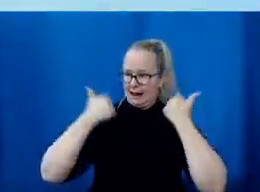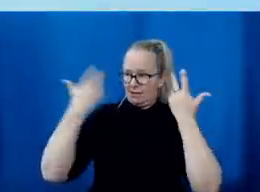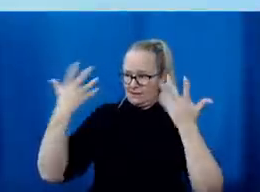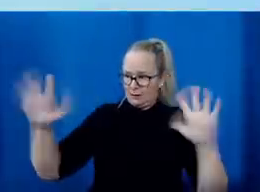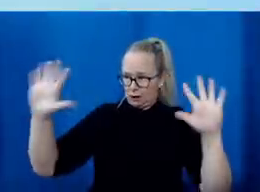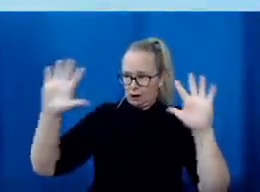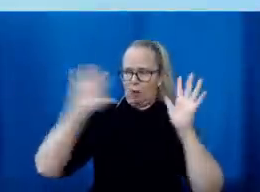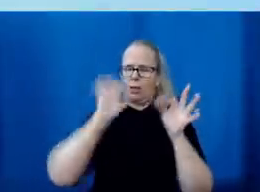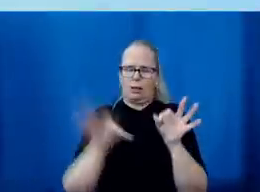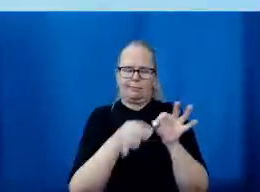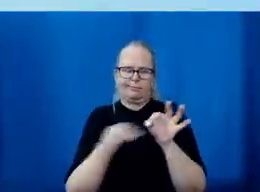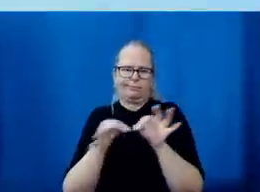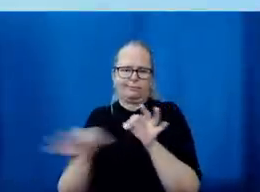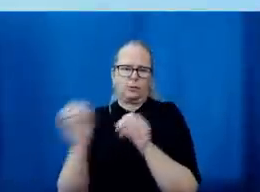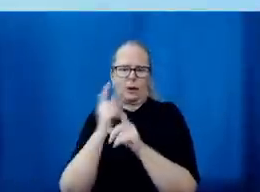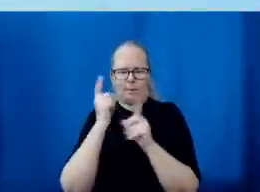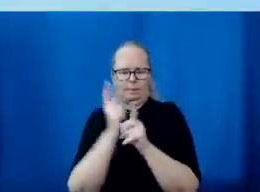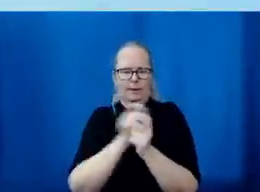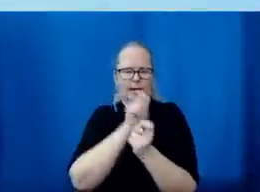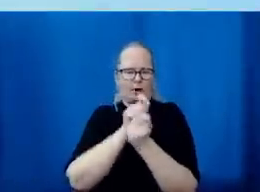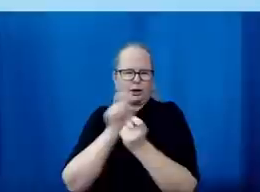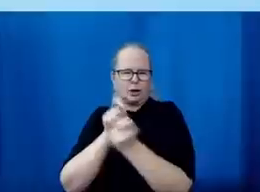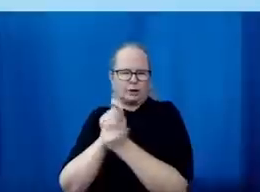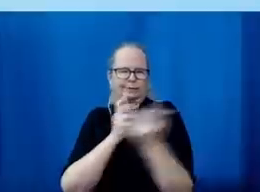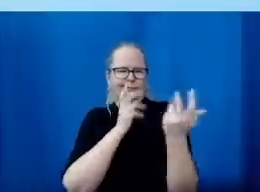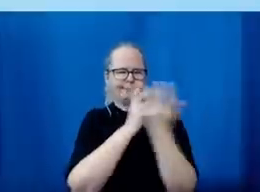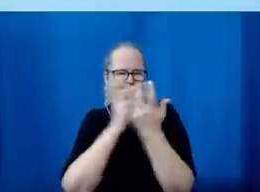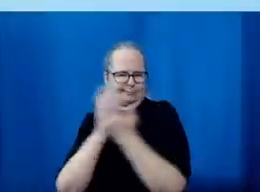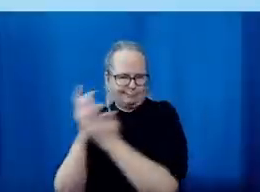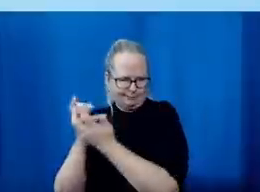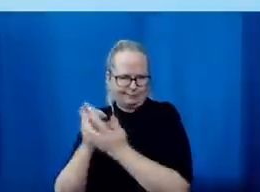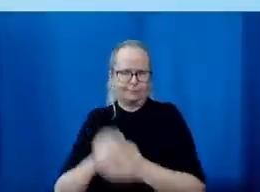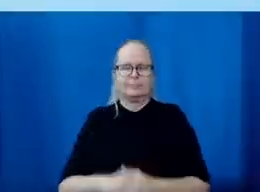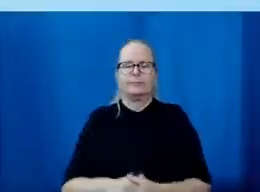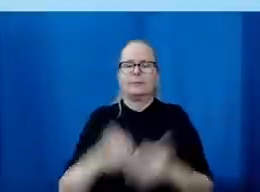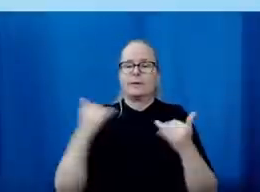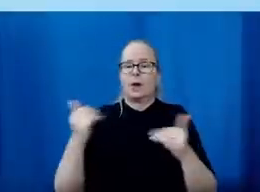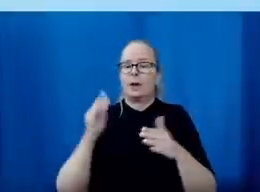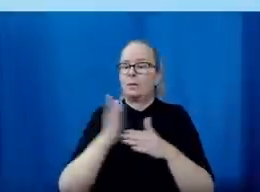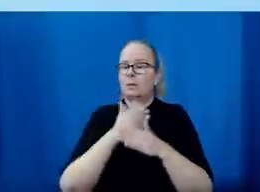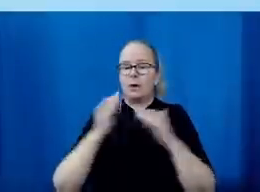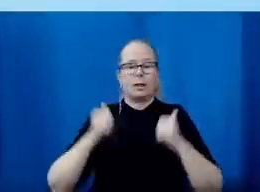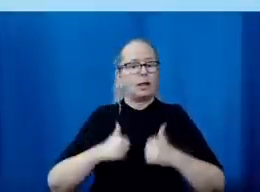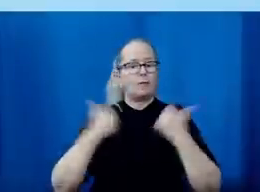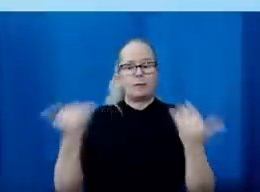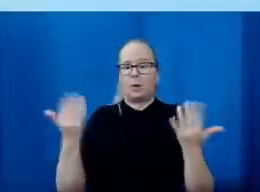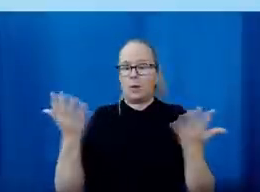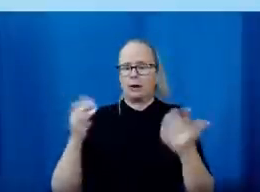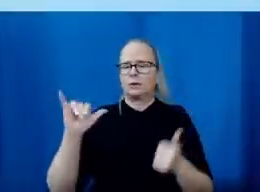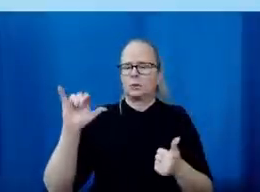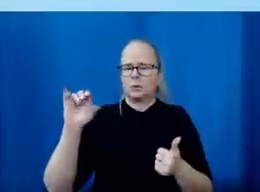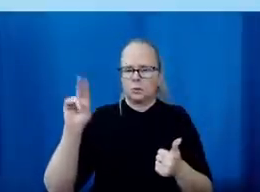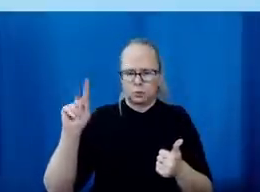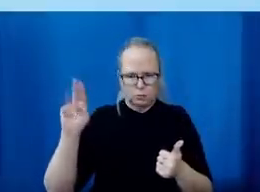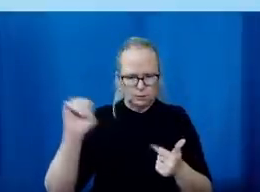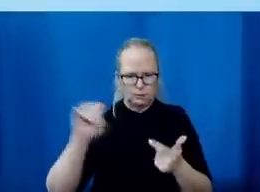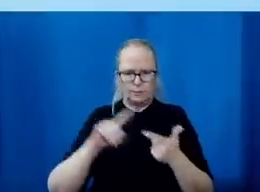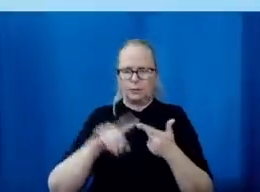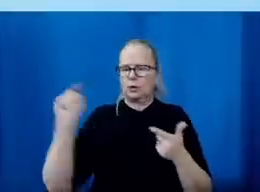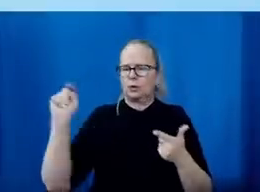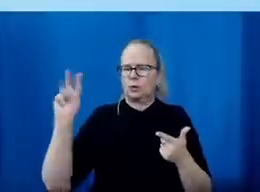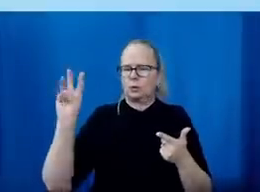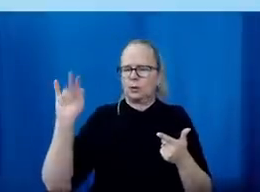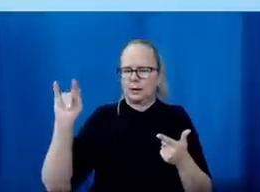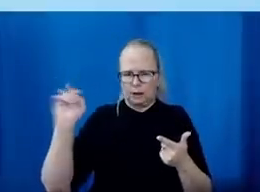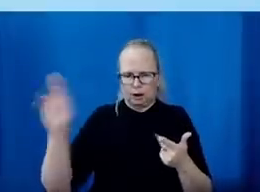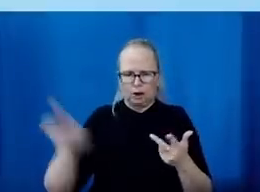information, closed captioning will be uploaded after the live stream is complete. This conversation for the public is being shared live on YouTube,